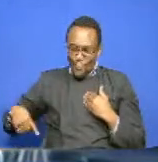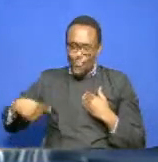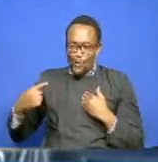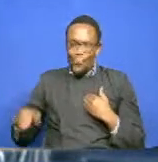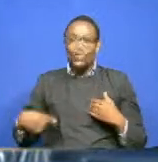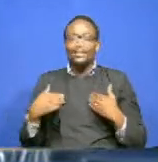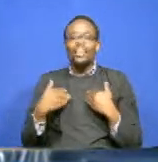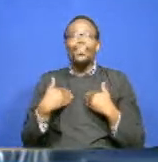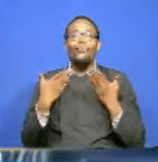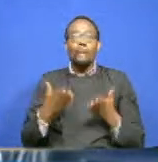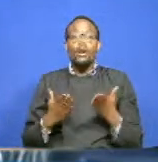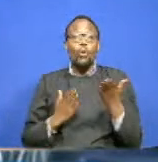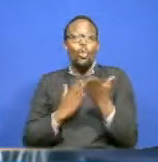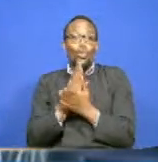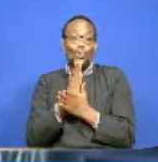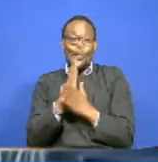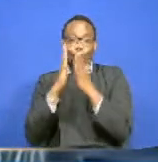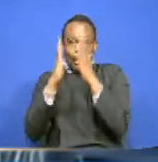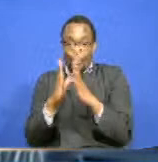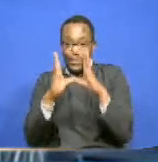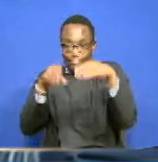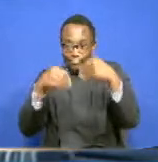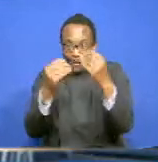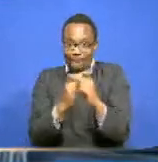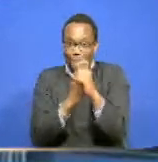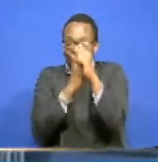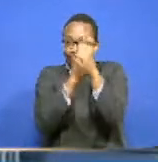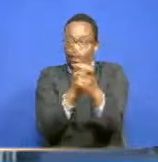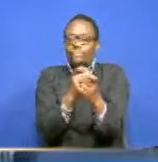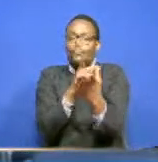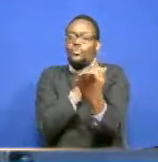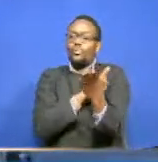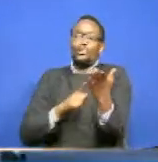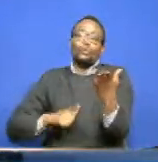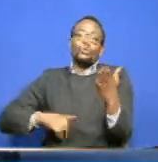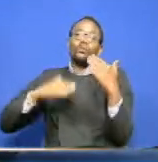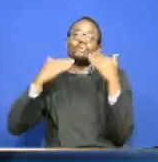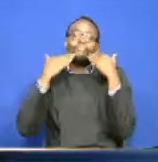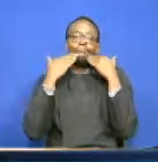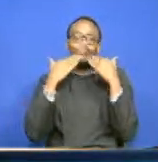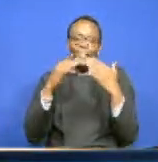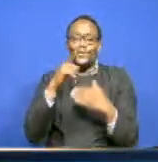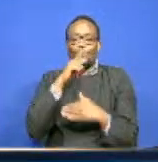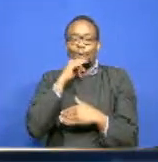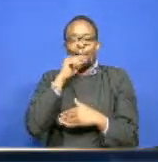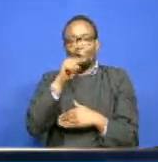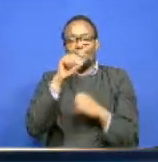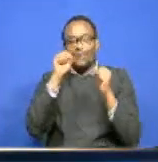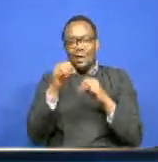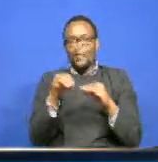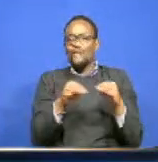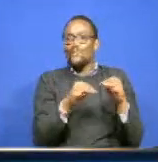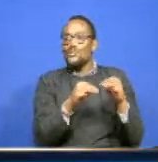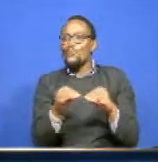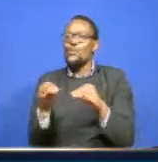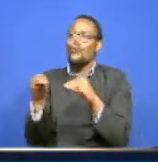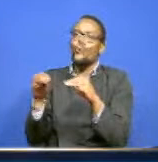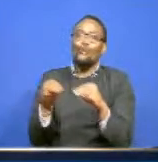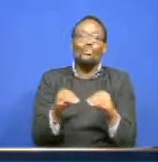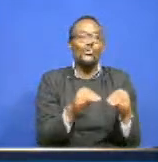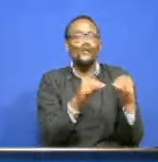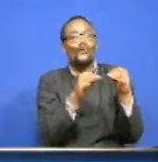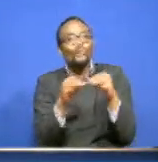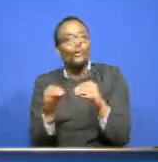And through the member who donated this, Lord, we thank you that James will be able to move up and